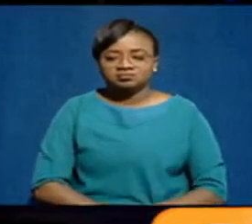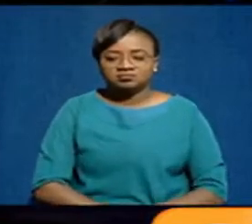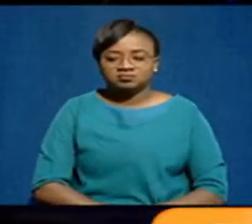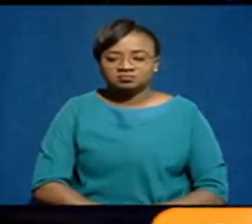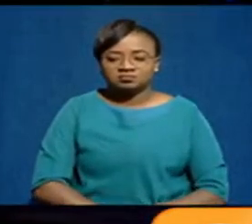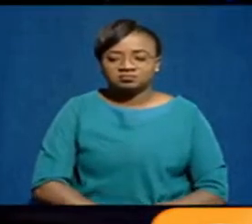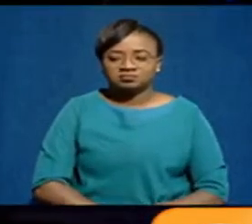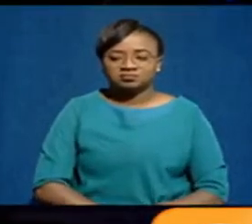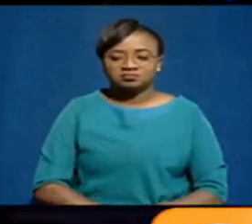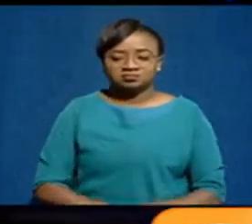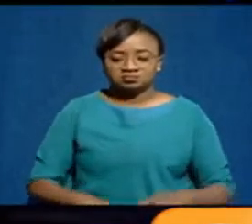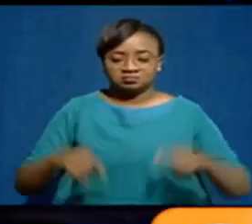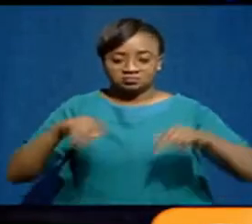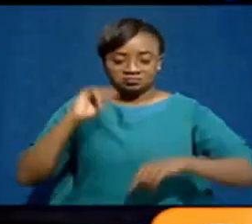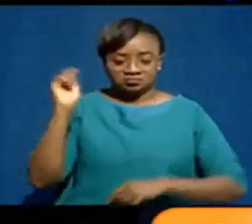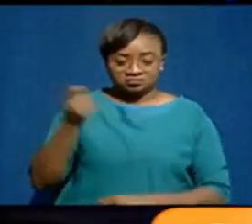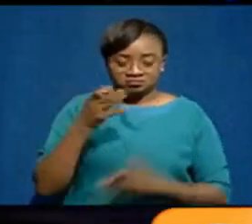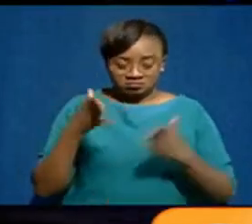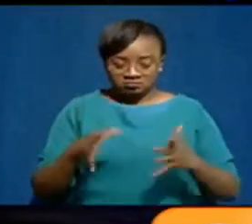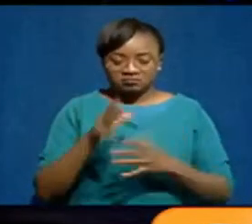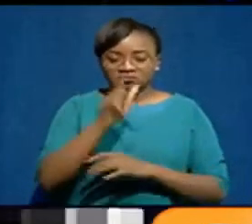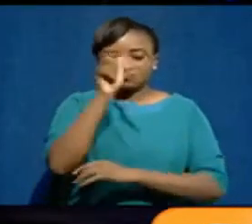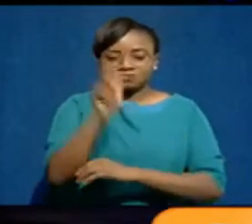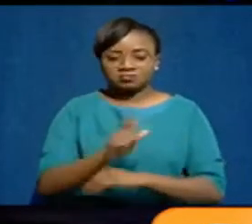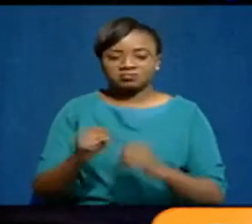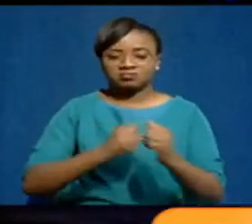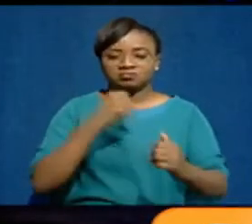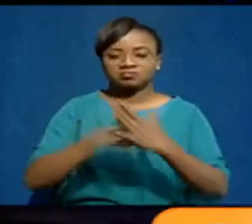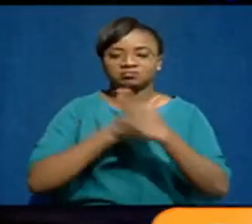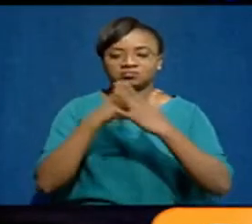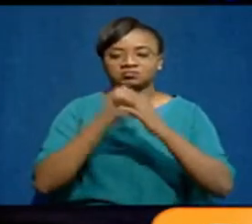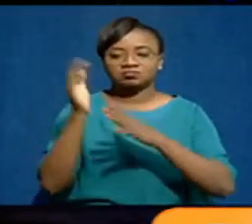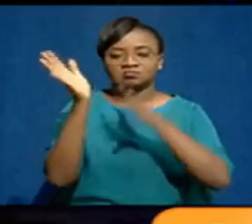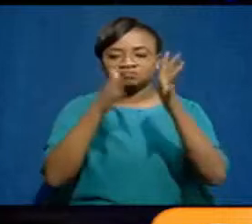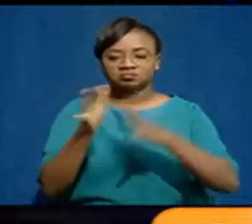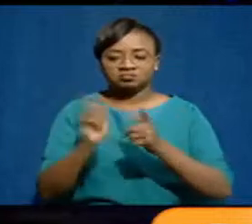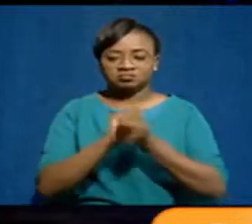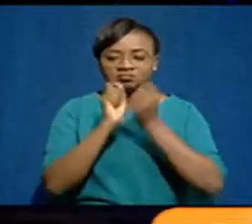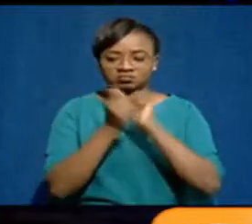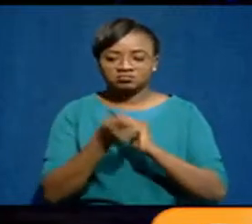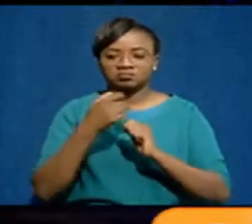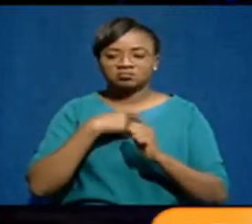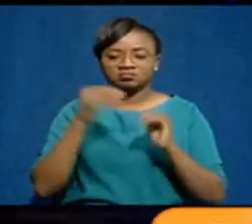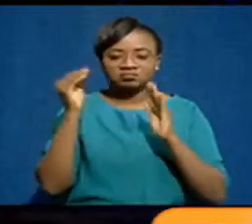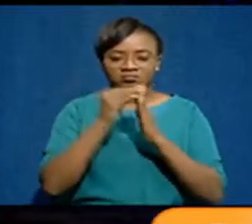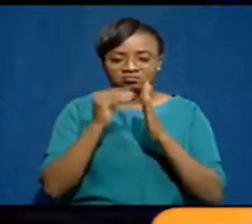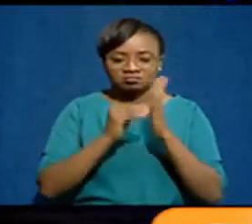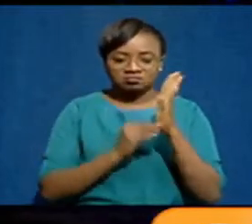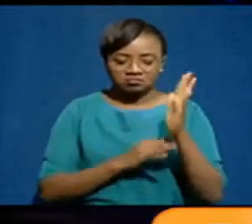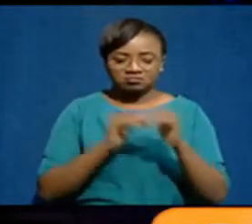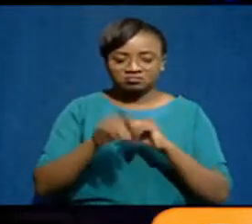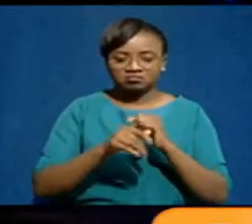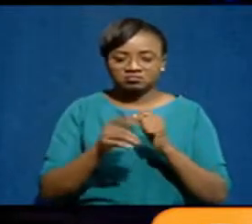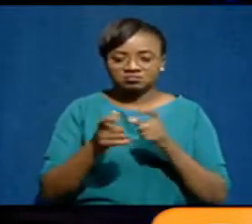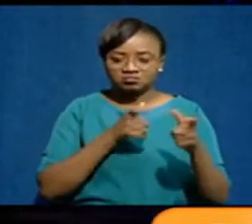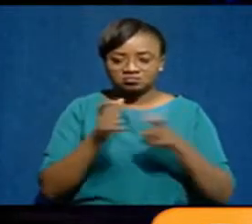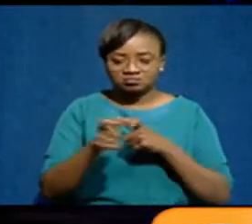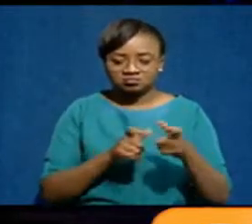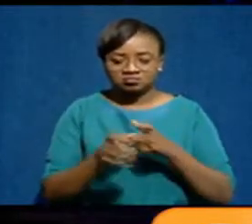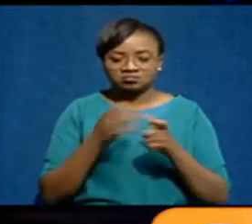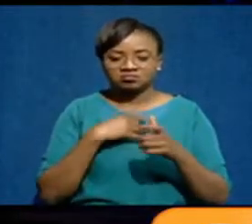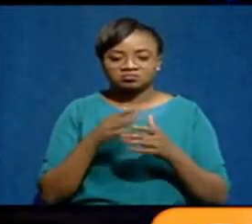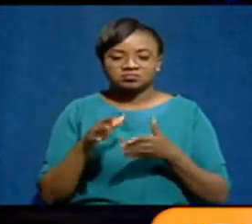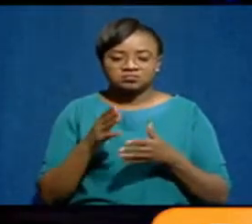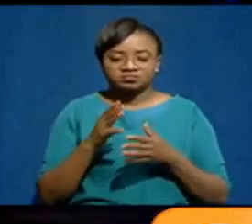Now, Kenya has positioned itself as a regional champion for climate change, putting in place measures to pursue a low carbon and climate resilient development